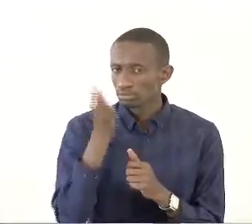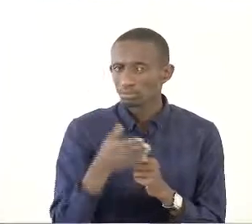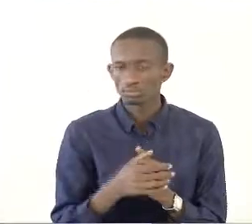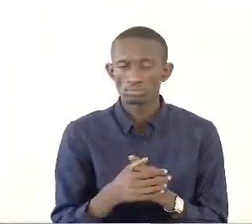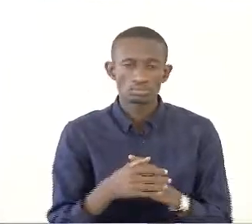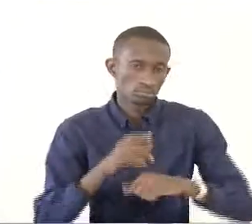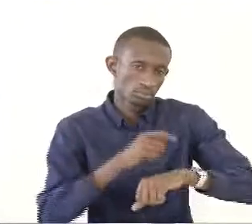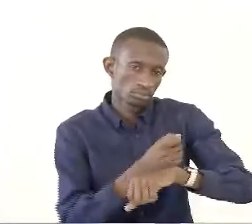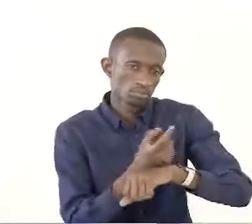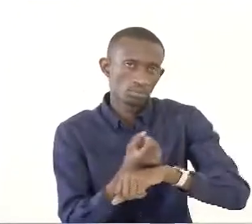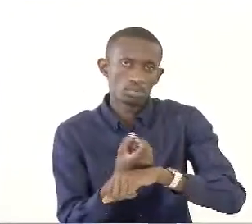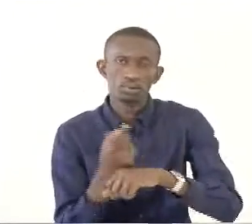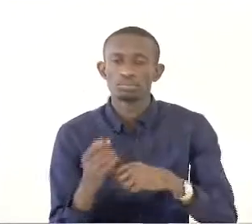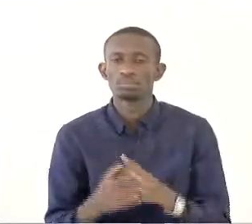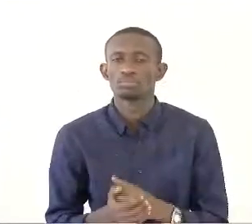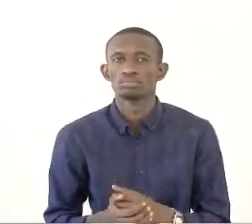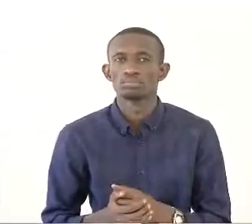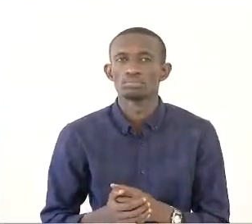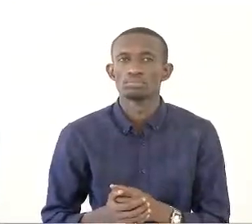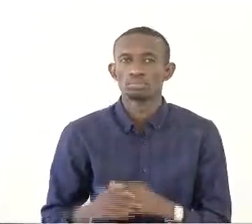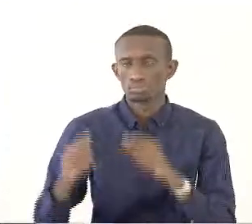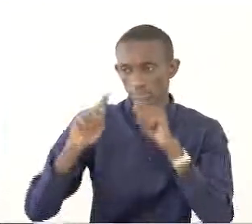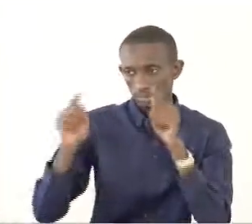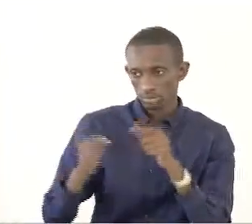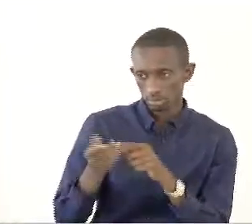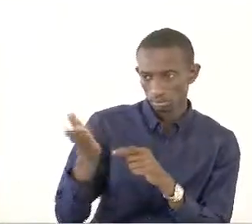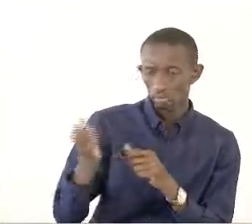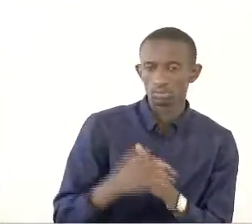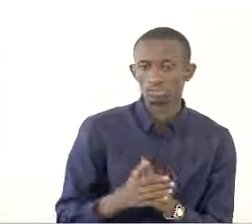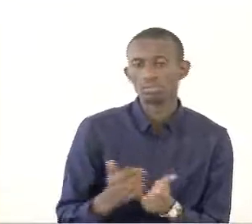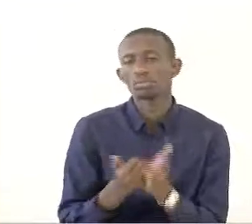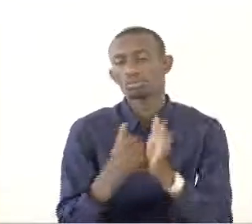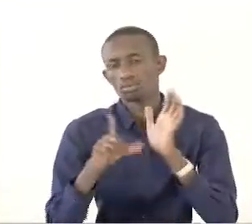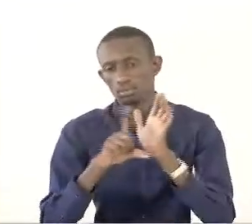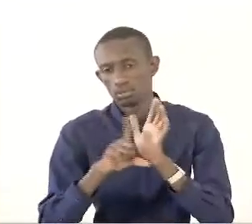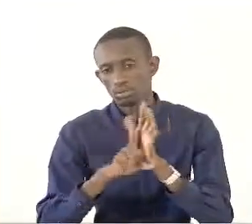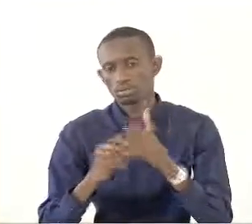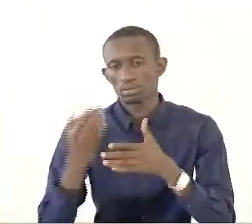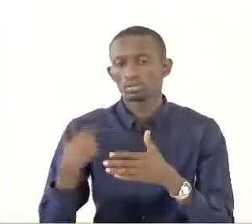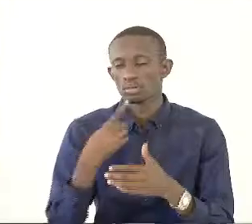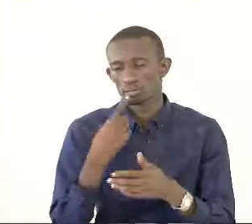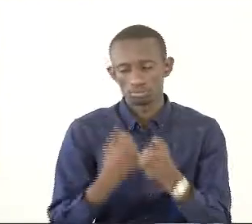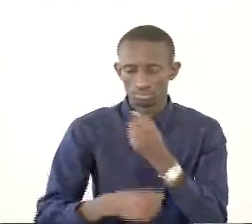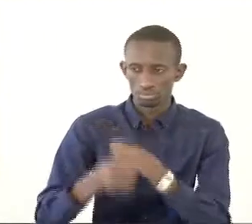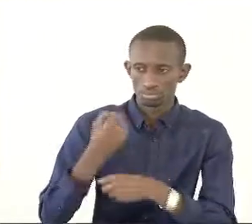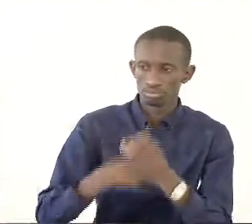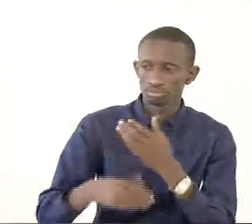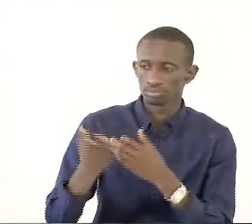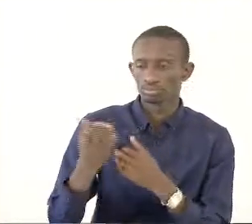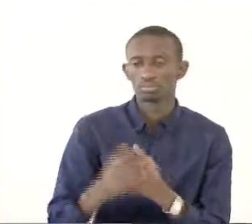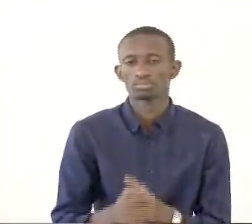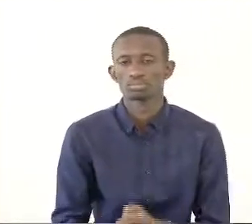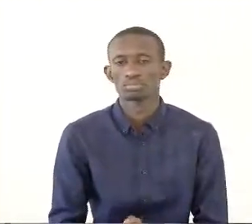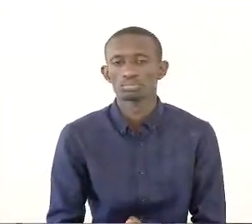second. So this is giving you the law that we are saying. It is that activity, okay? So it is